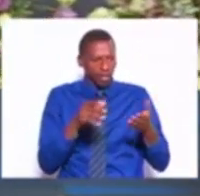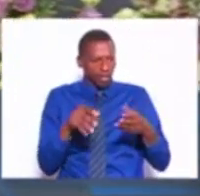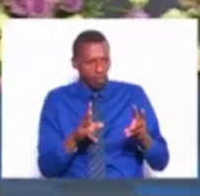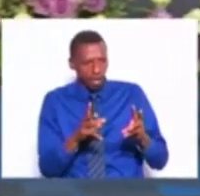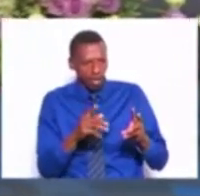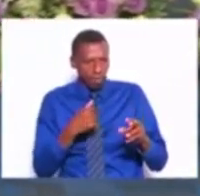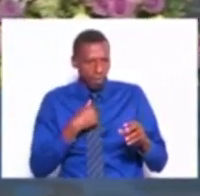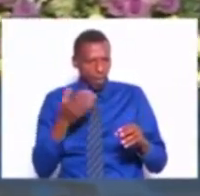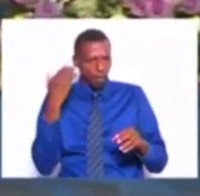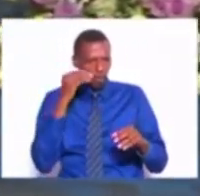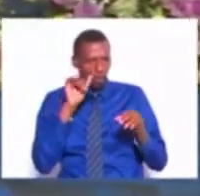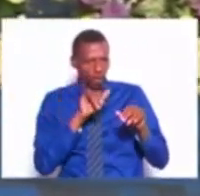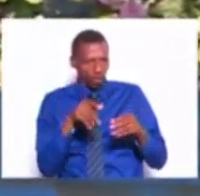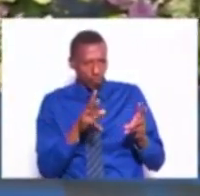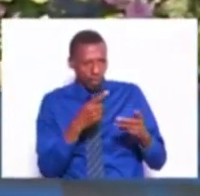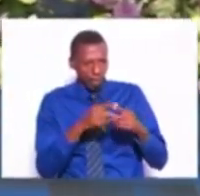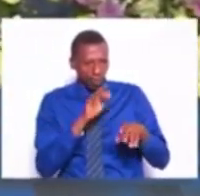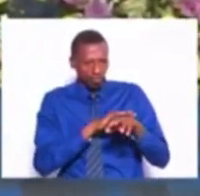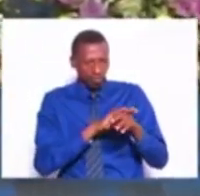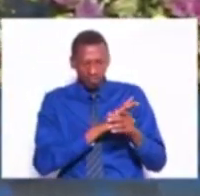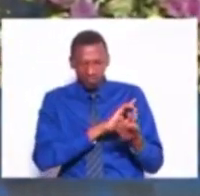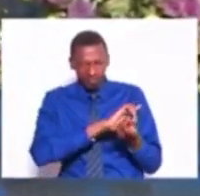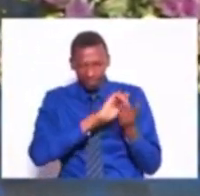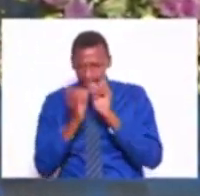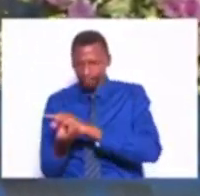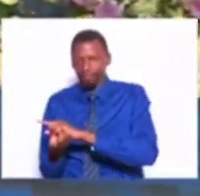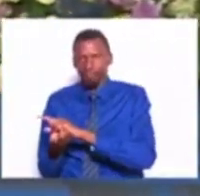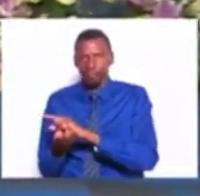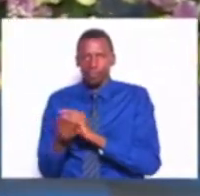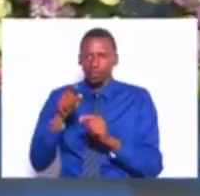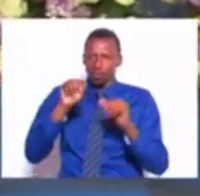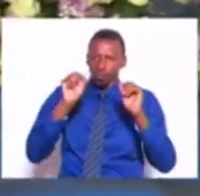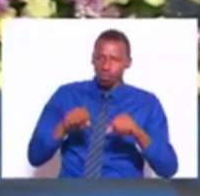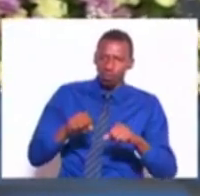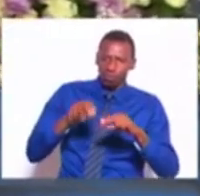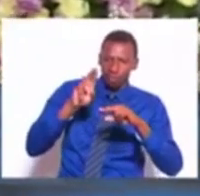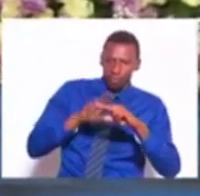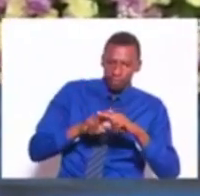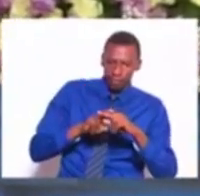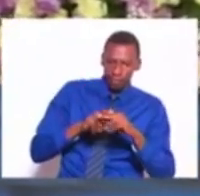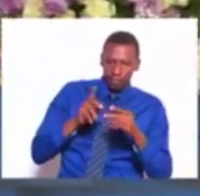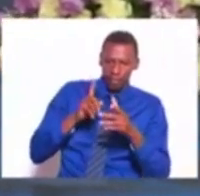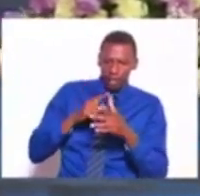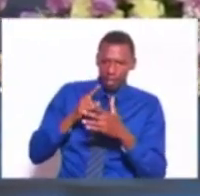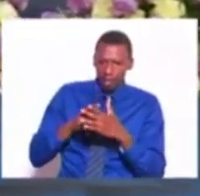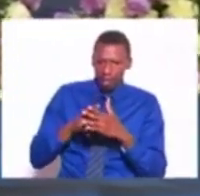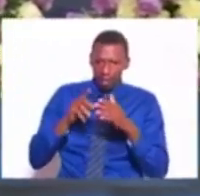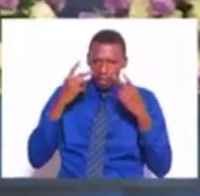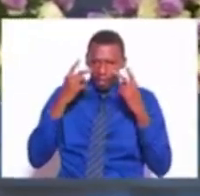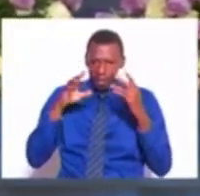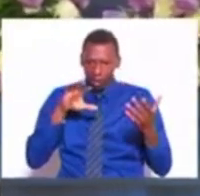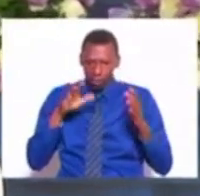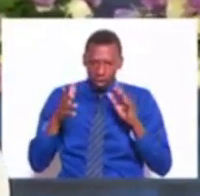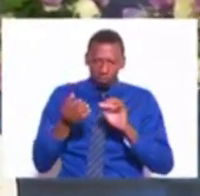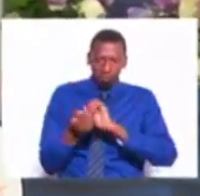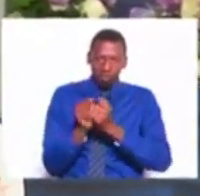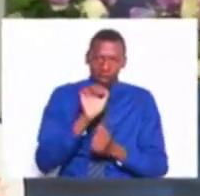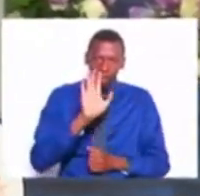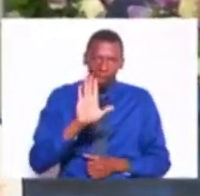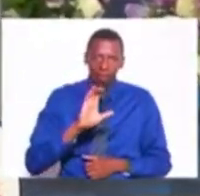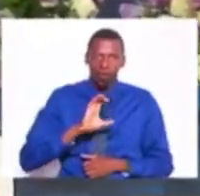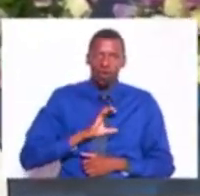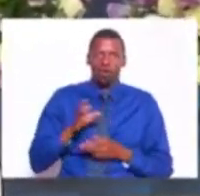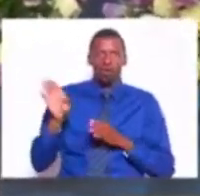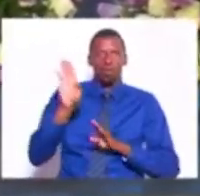like this, but that is not good, I have to change? Can you sit down and find a way to change your own behavior? Are